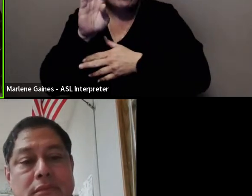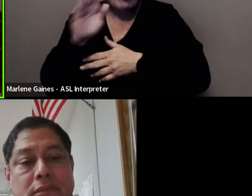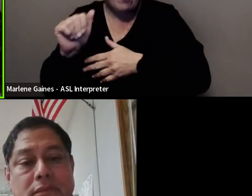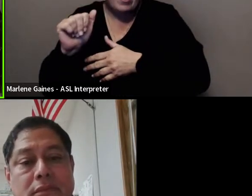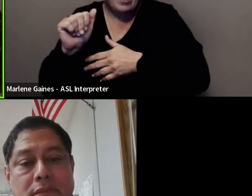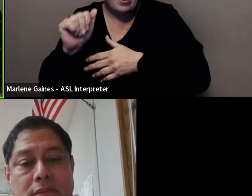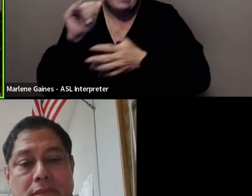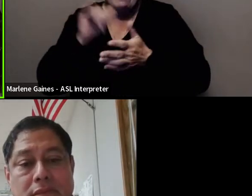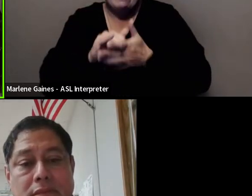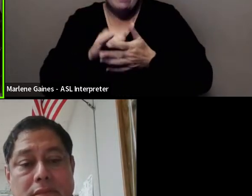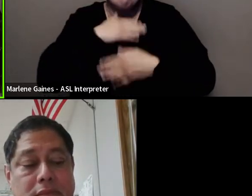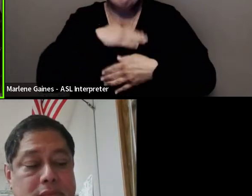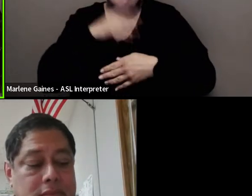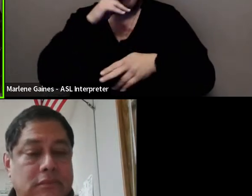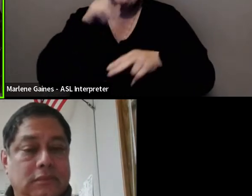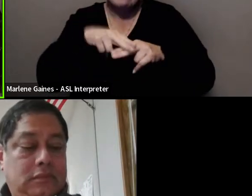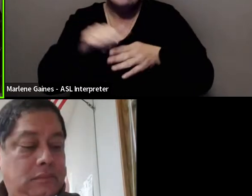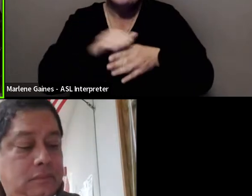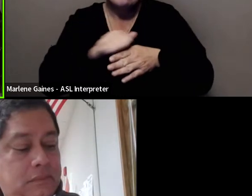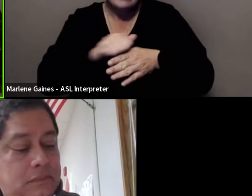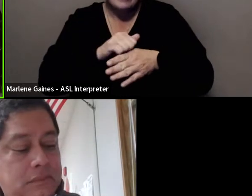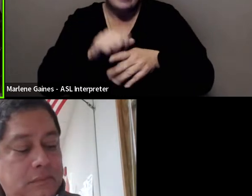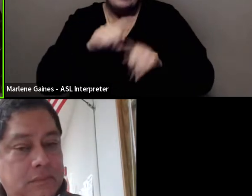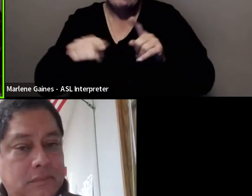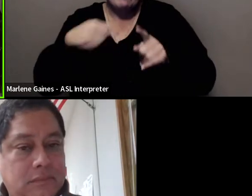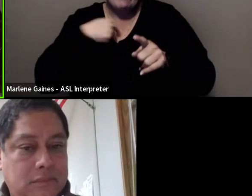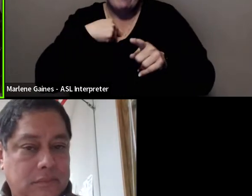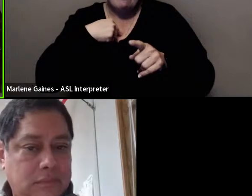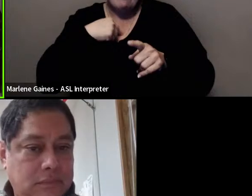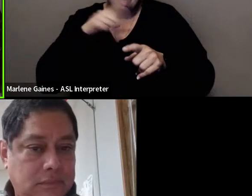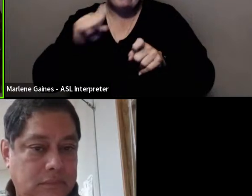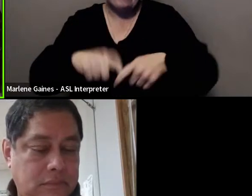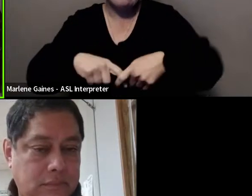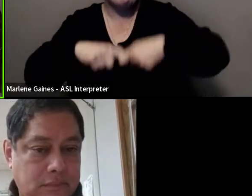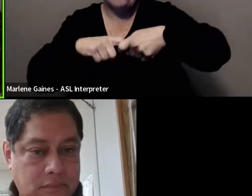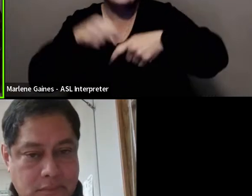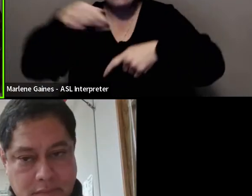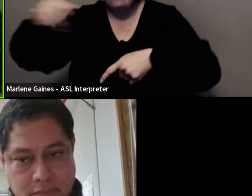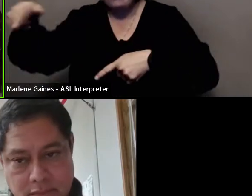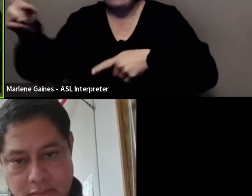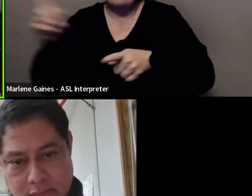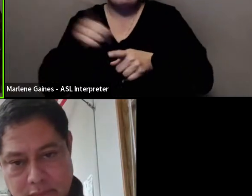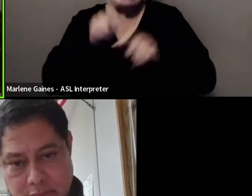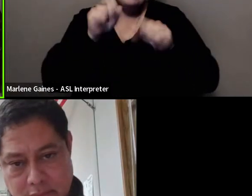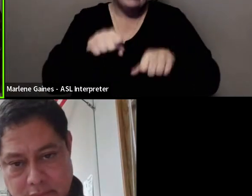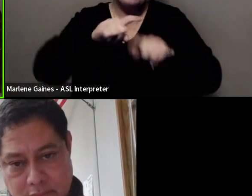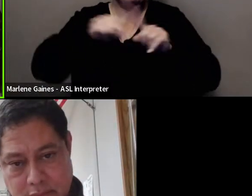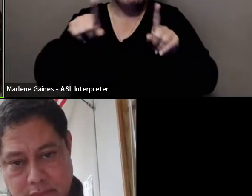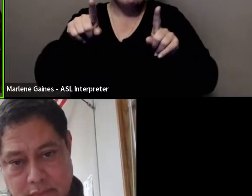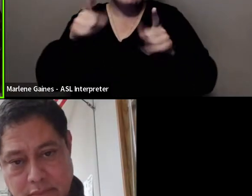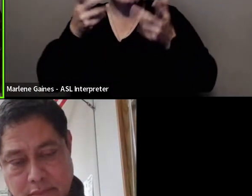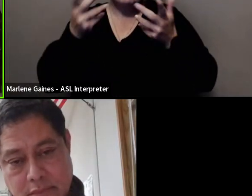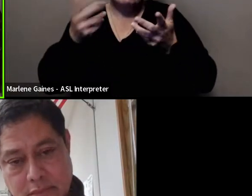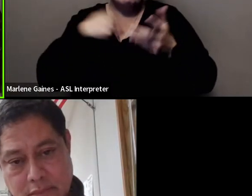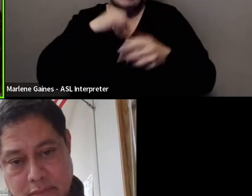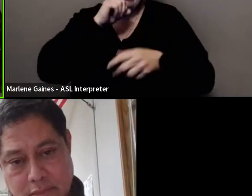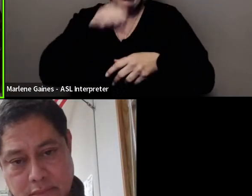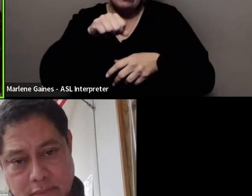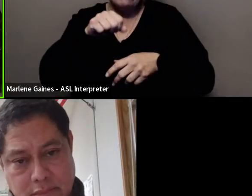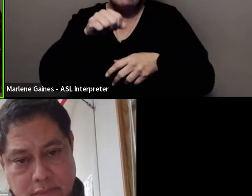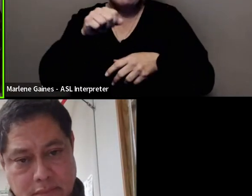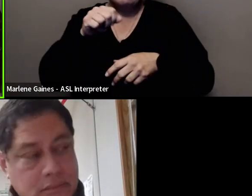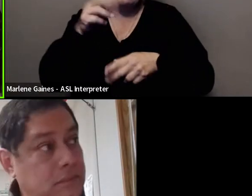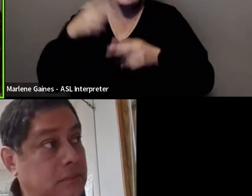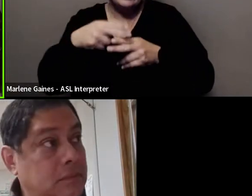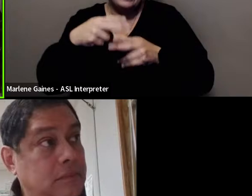That was a fun training. But then, of course, I was able to put it on pause and walk away for a little bit. But I loved, what's